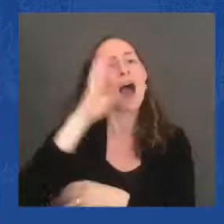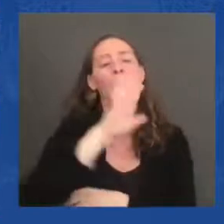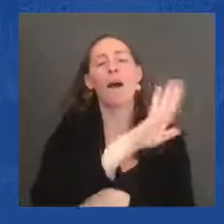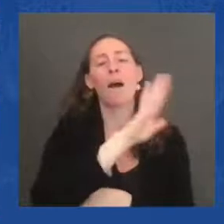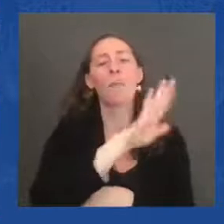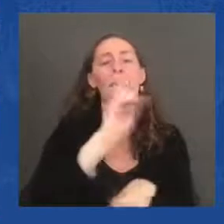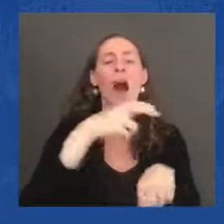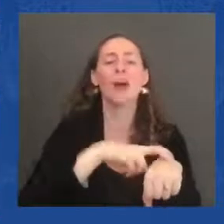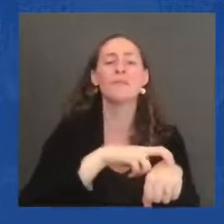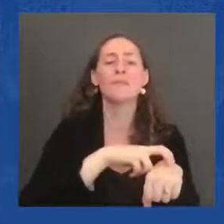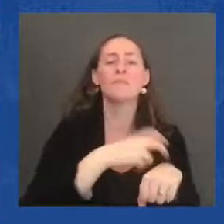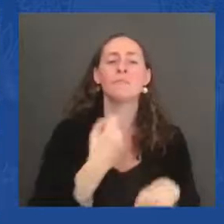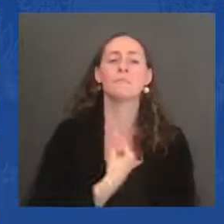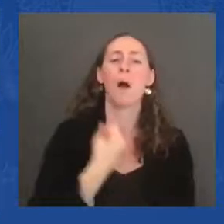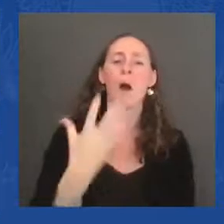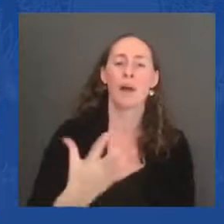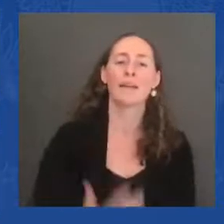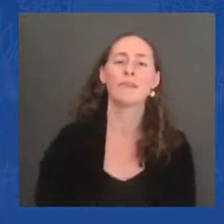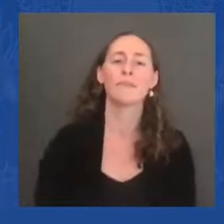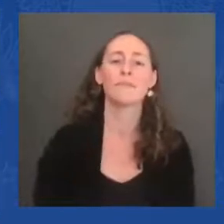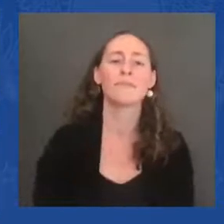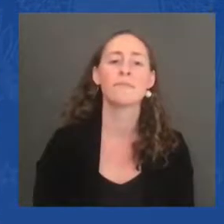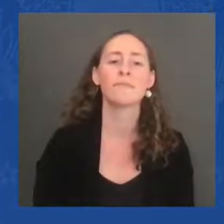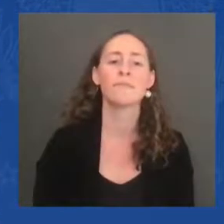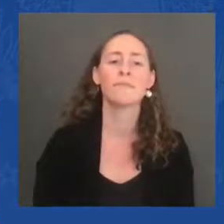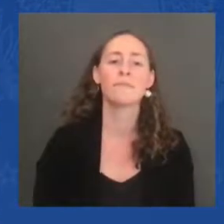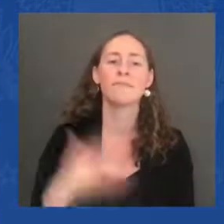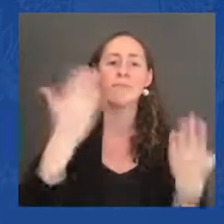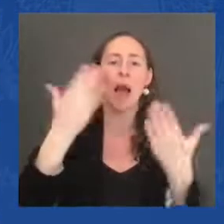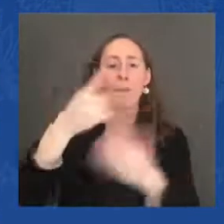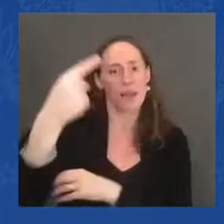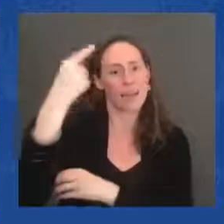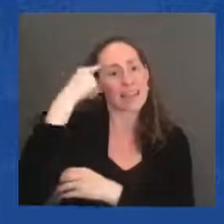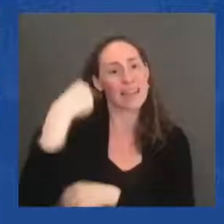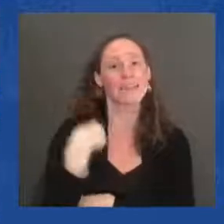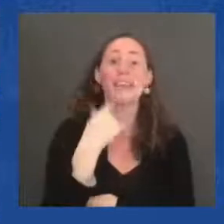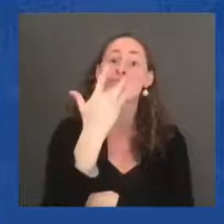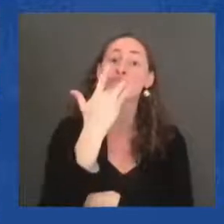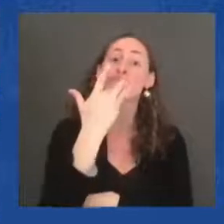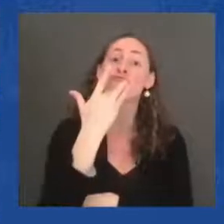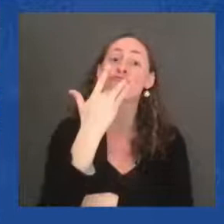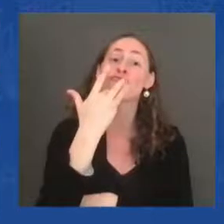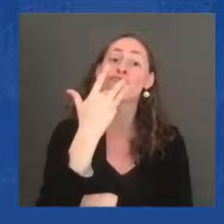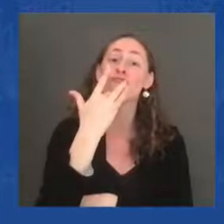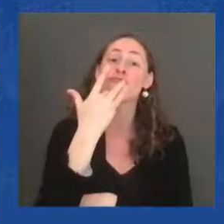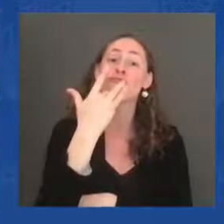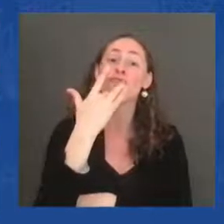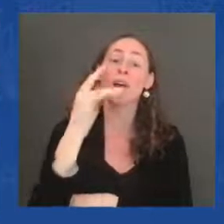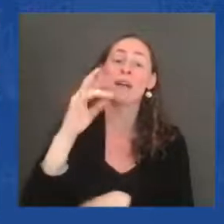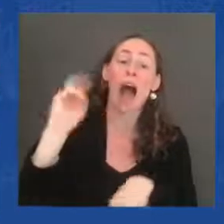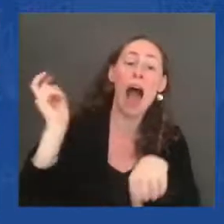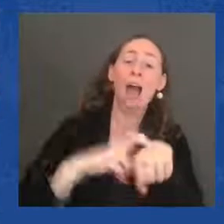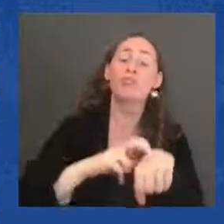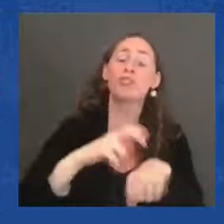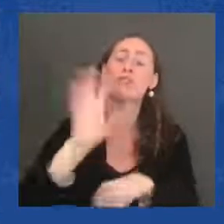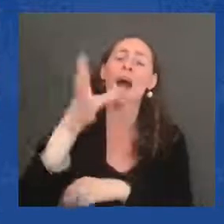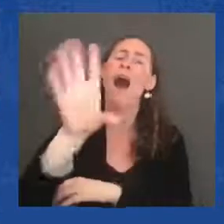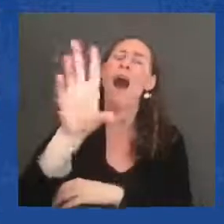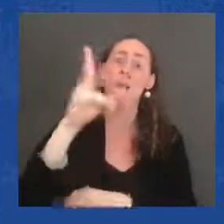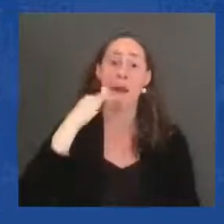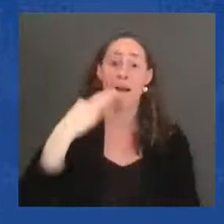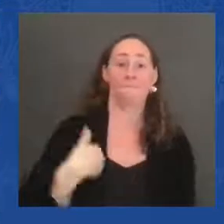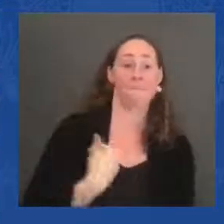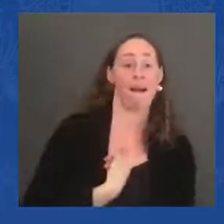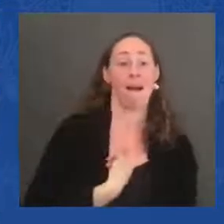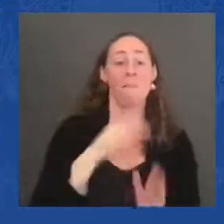But all kidding aside, there's a line from a famous poem, and I didn't think of it, Grant,